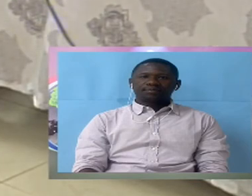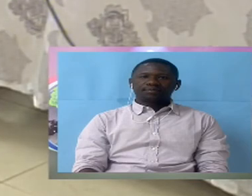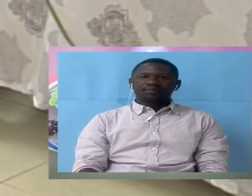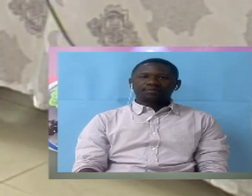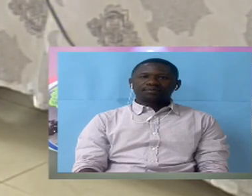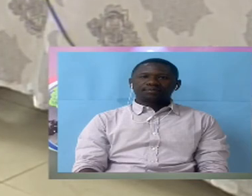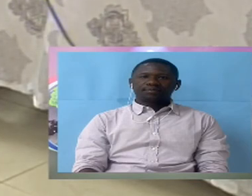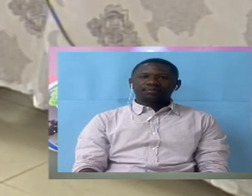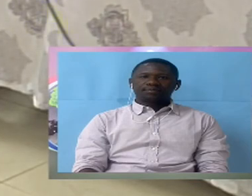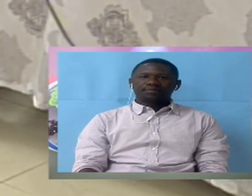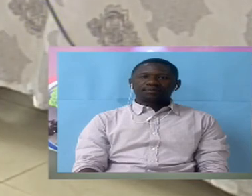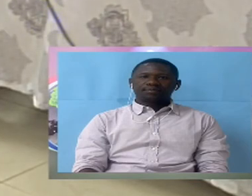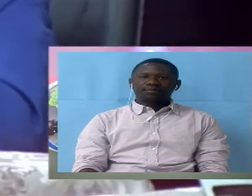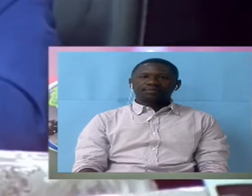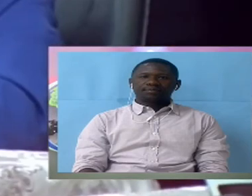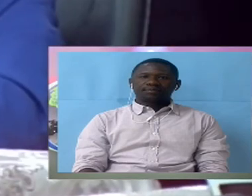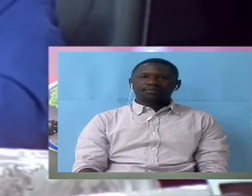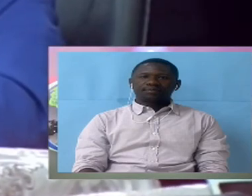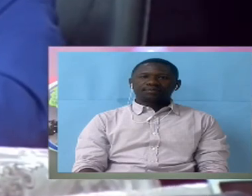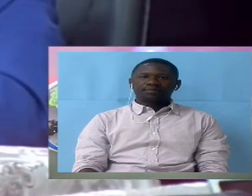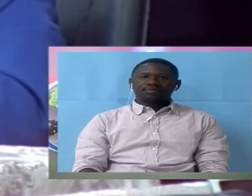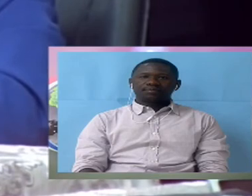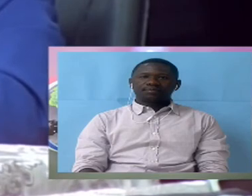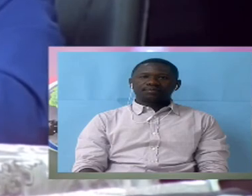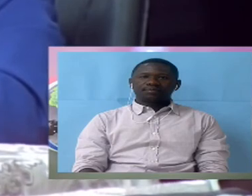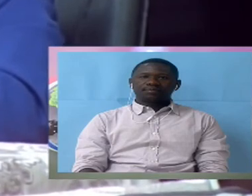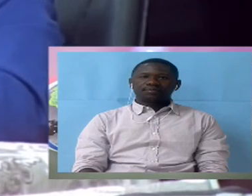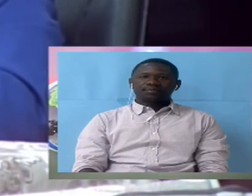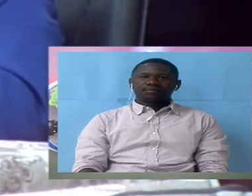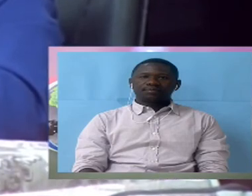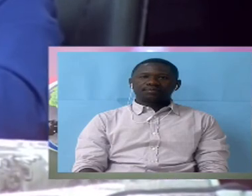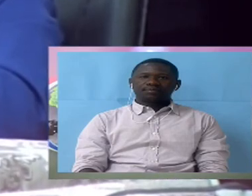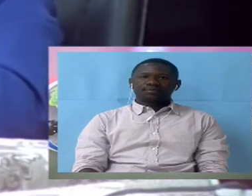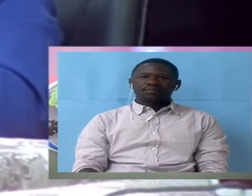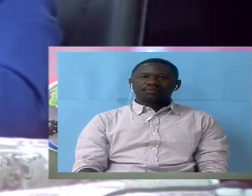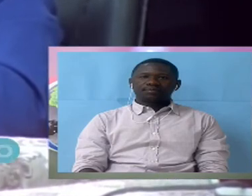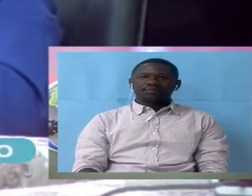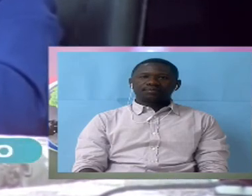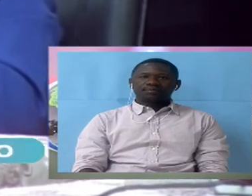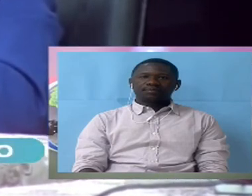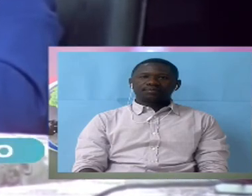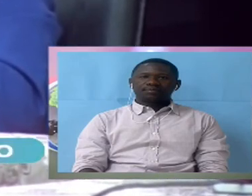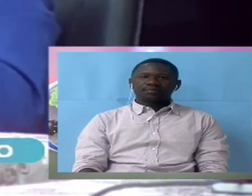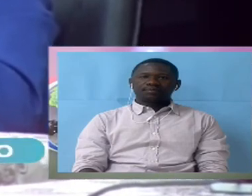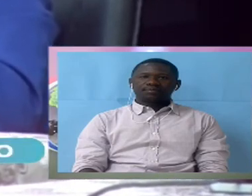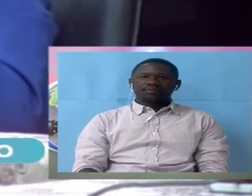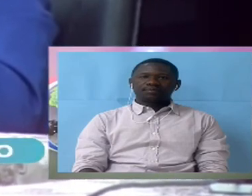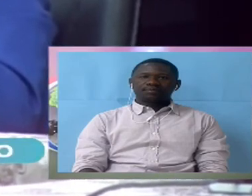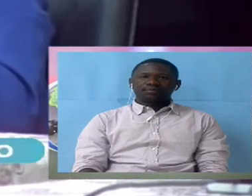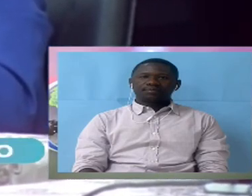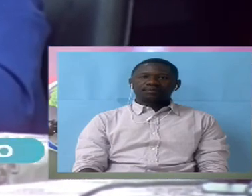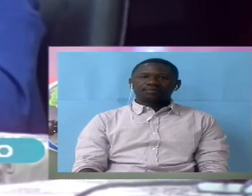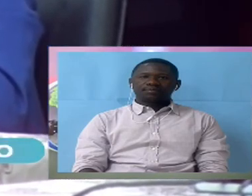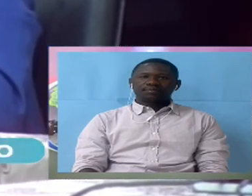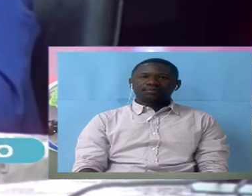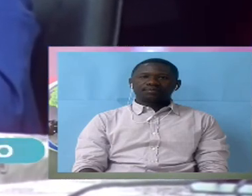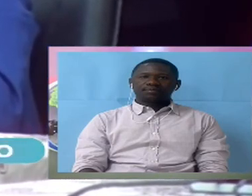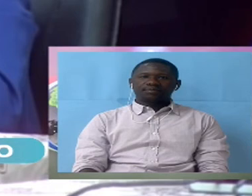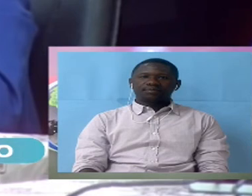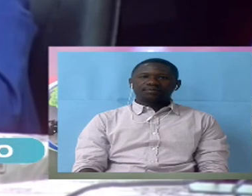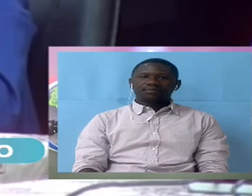mercy, of grace, of love, and of divine compassion, the one who creates